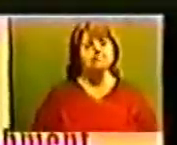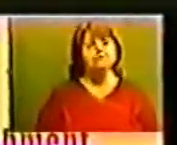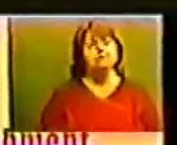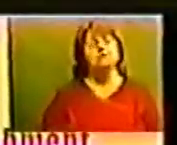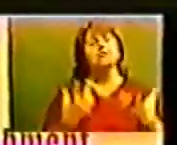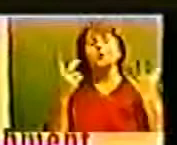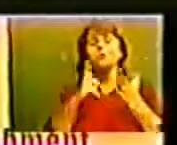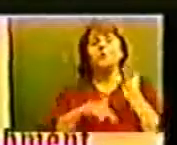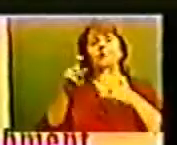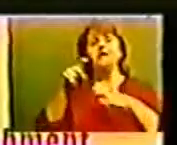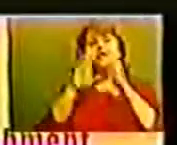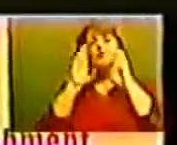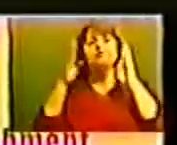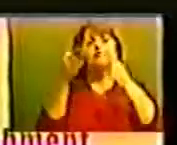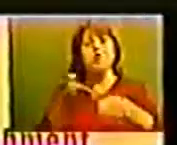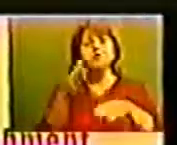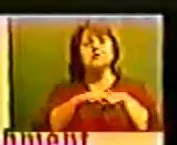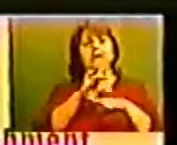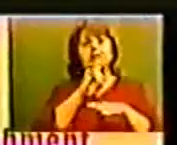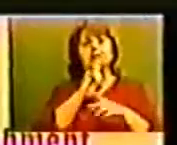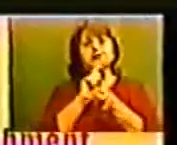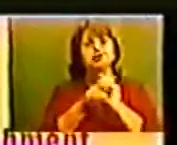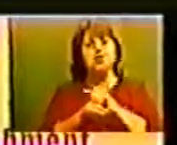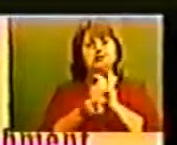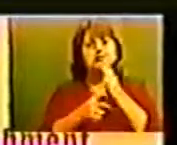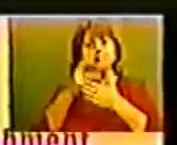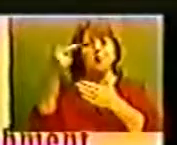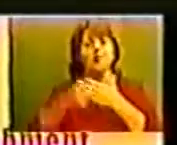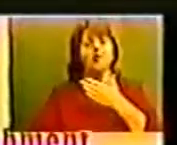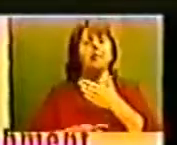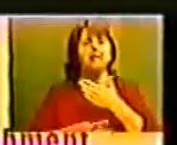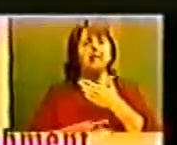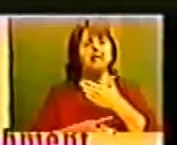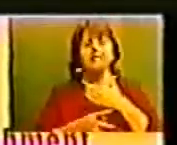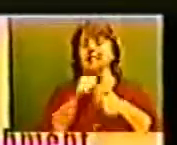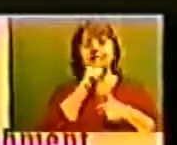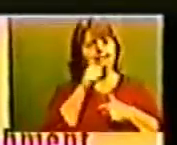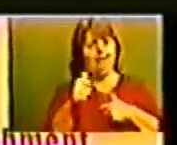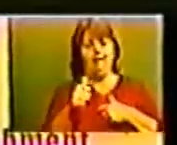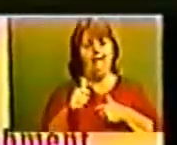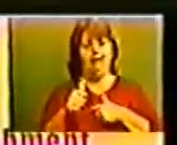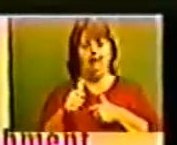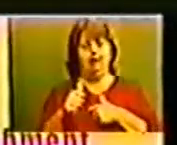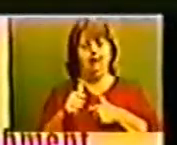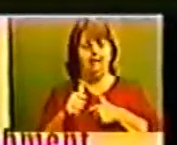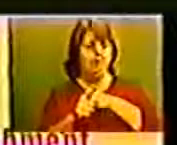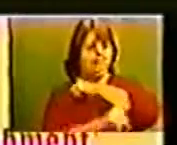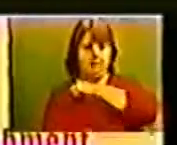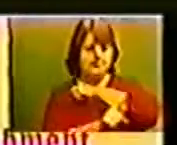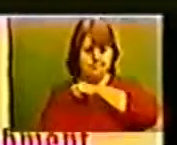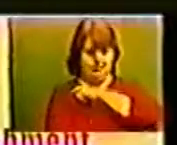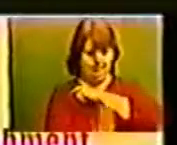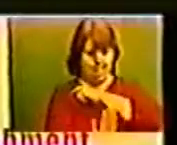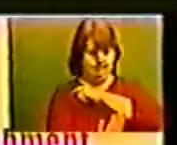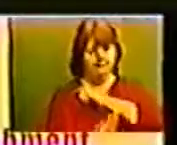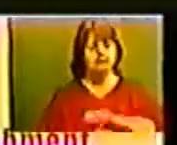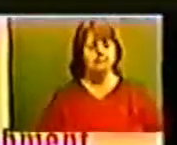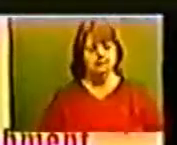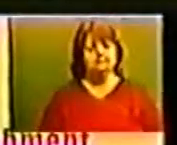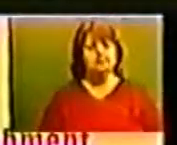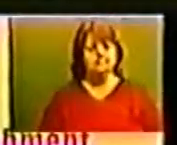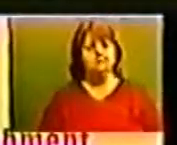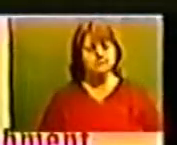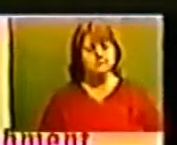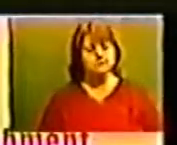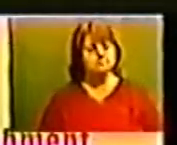And what we need to focus on is changing the programming as opposed to meting out punishments to these students.